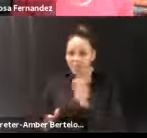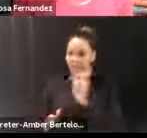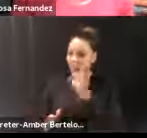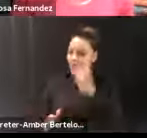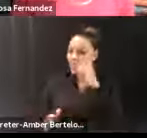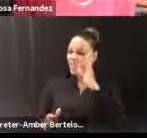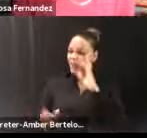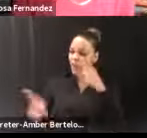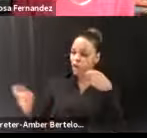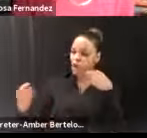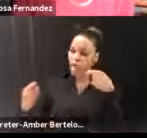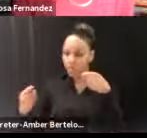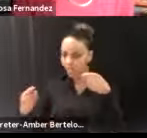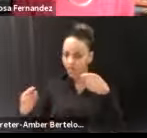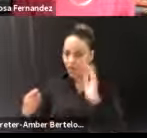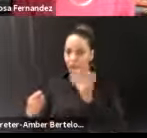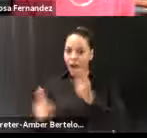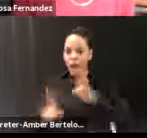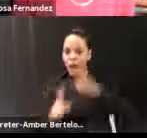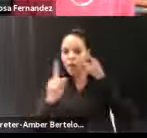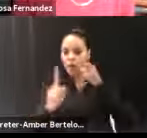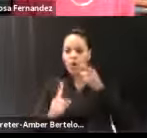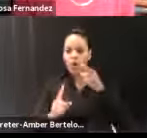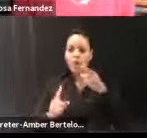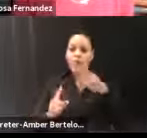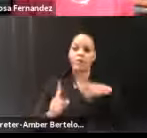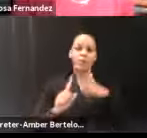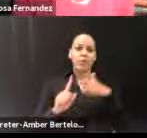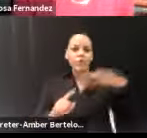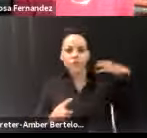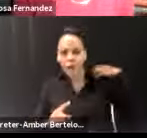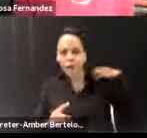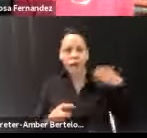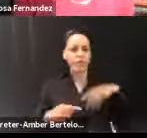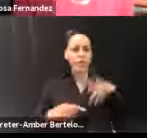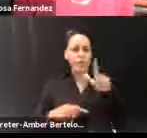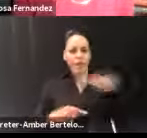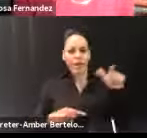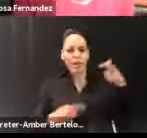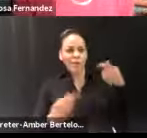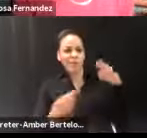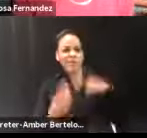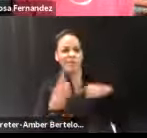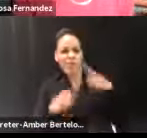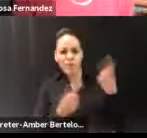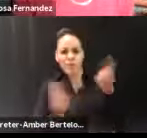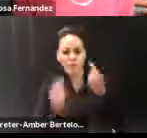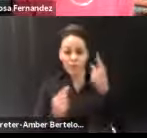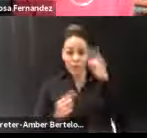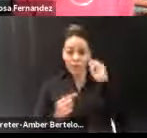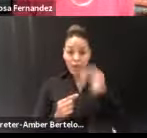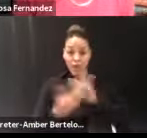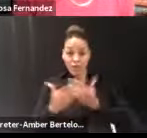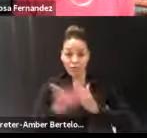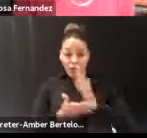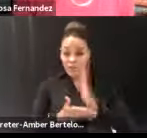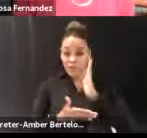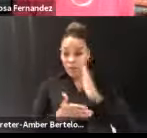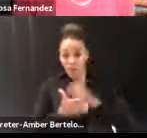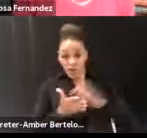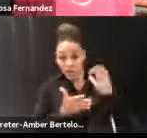fate dictated by landlords and bosses? Think we'd be stripped, stripped of our rights and our dignity?